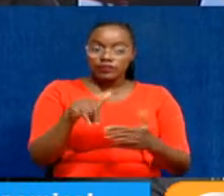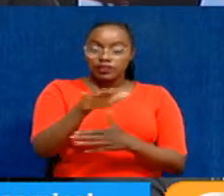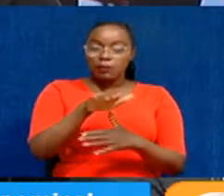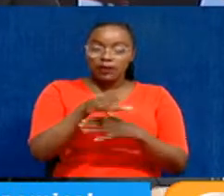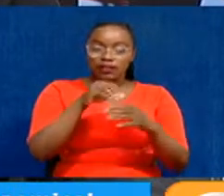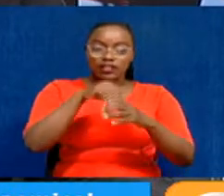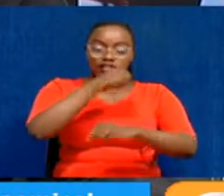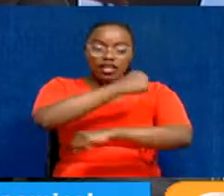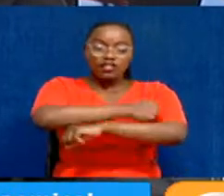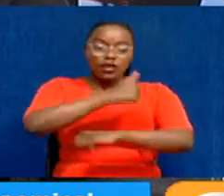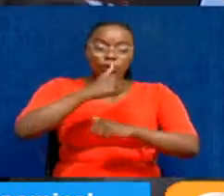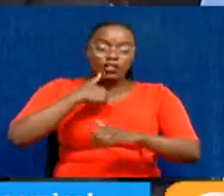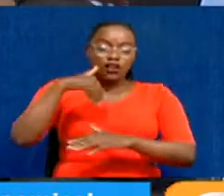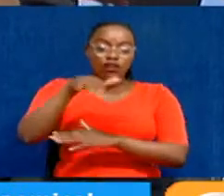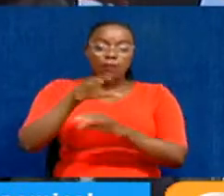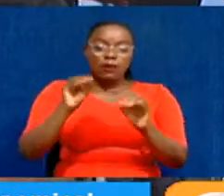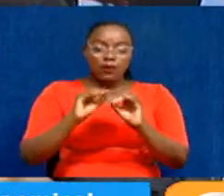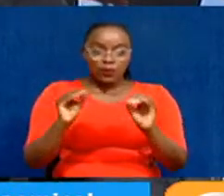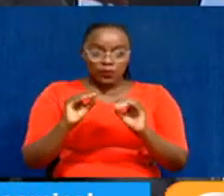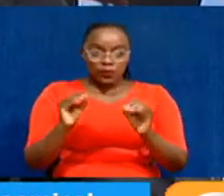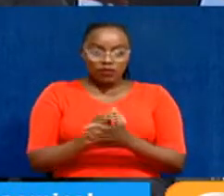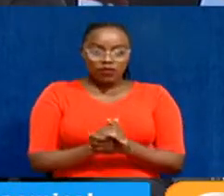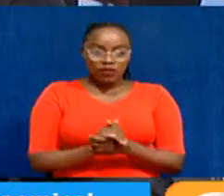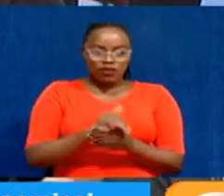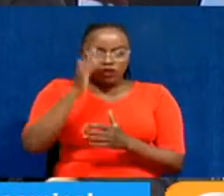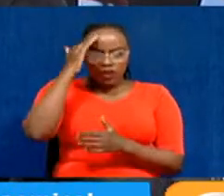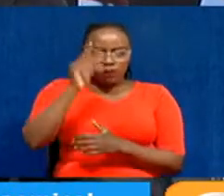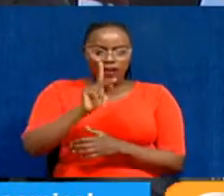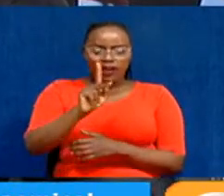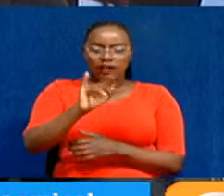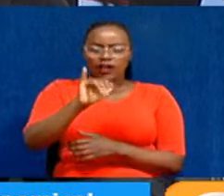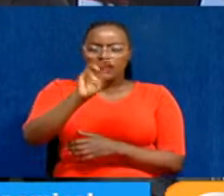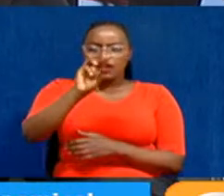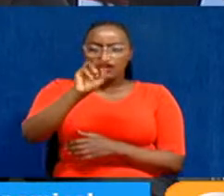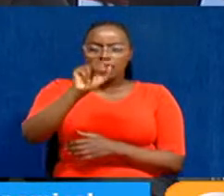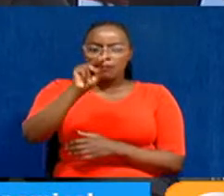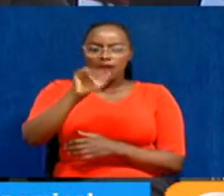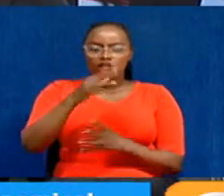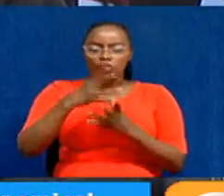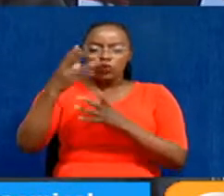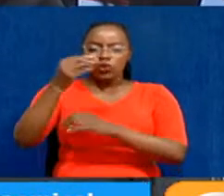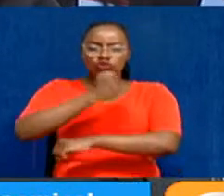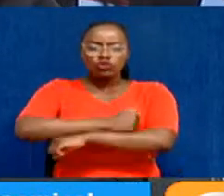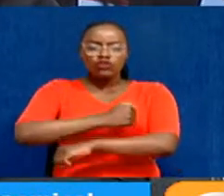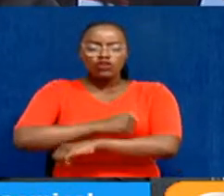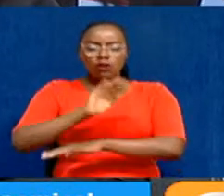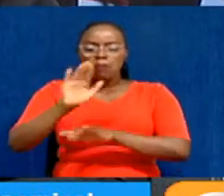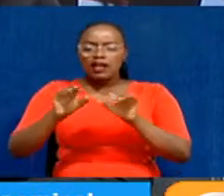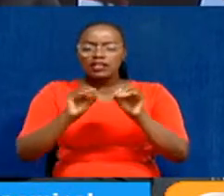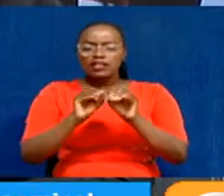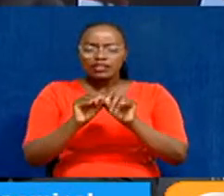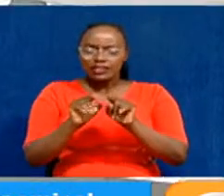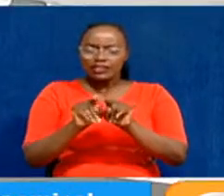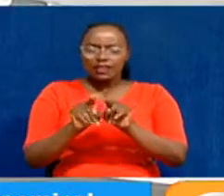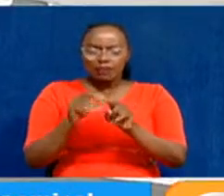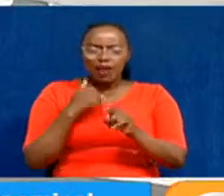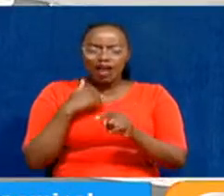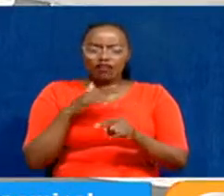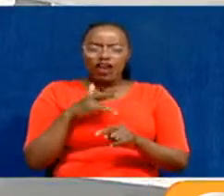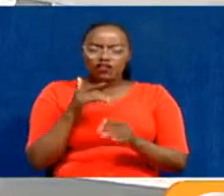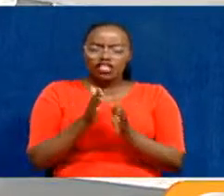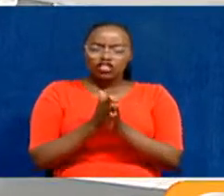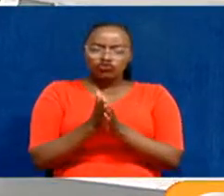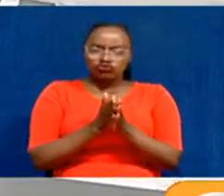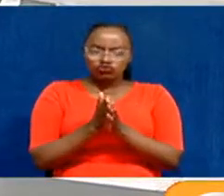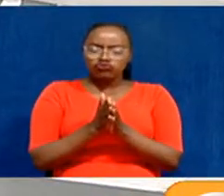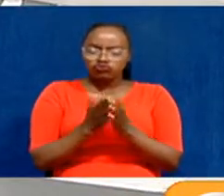places in schools that had no places, basically. Remember Kimani Maruge? Kimani Maruge going the to old school. Man going back to school was just an epitome of what